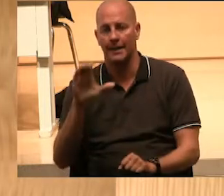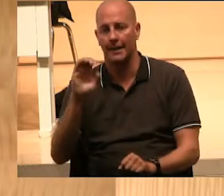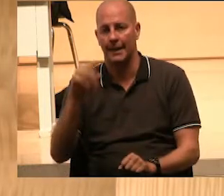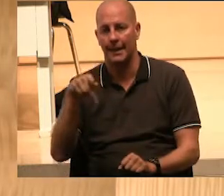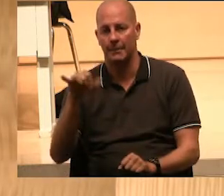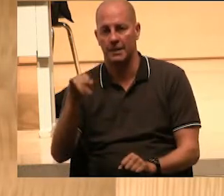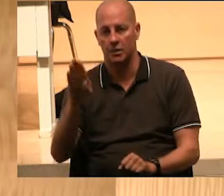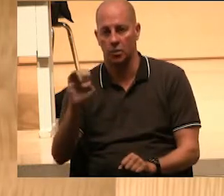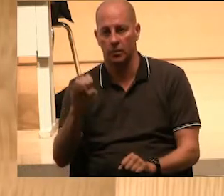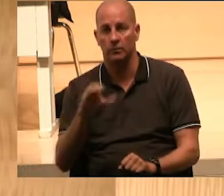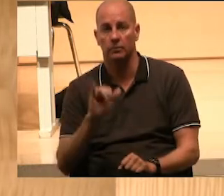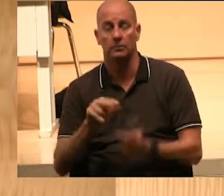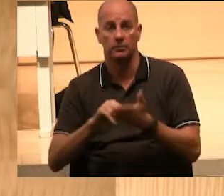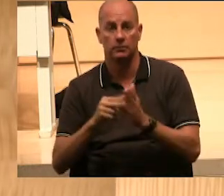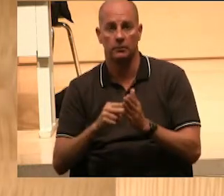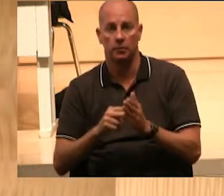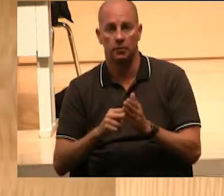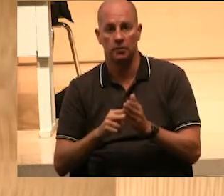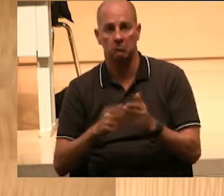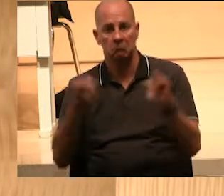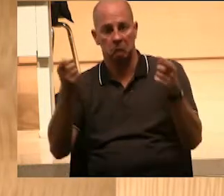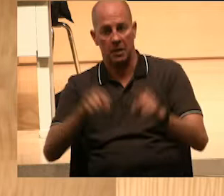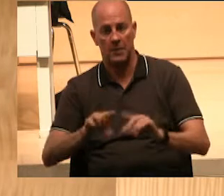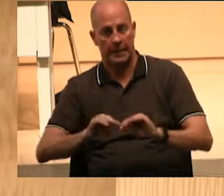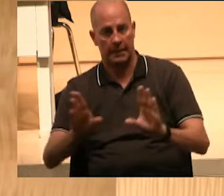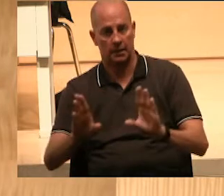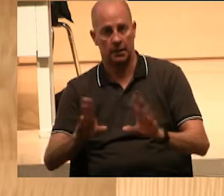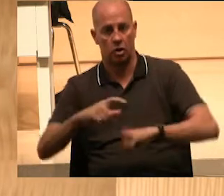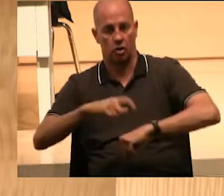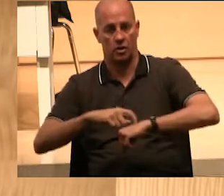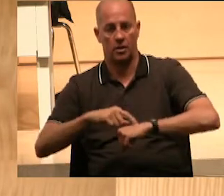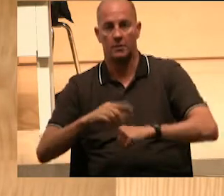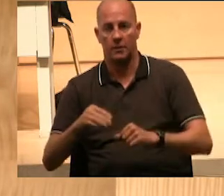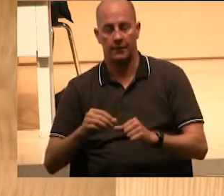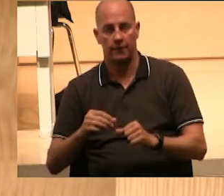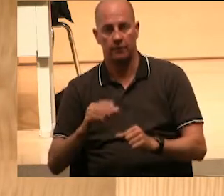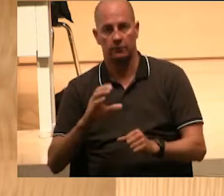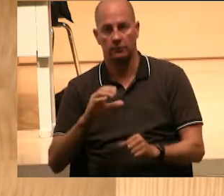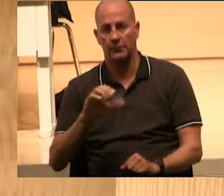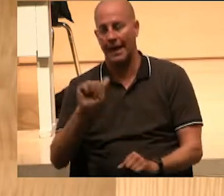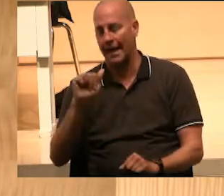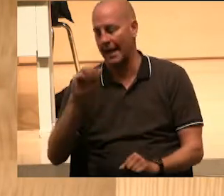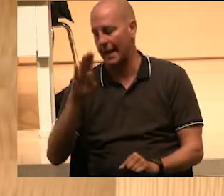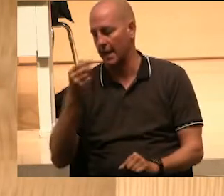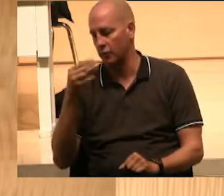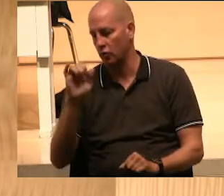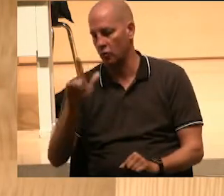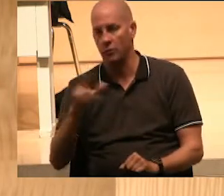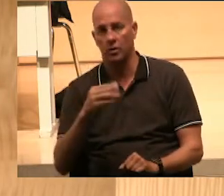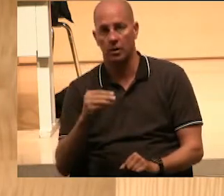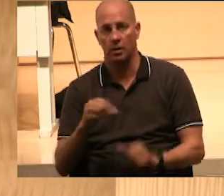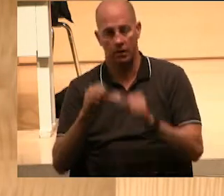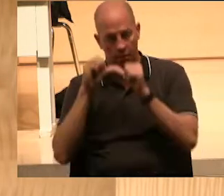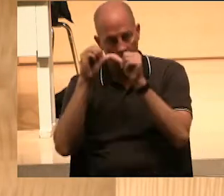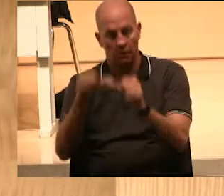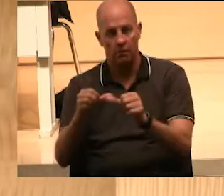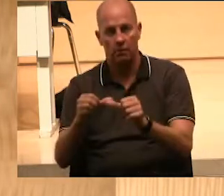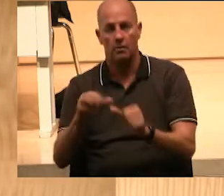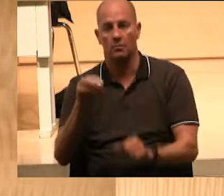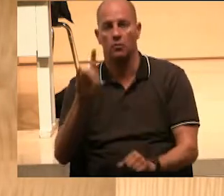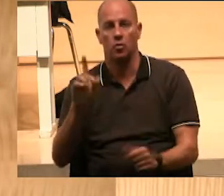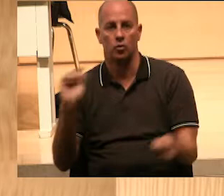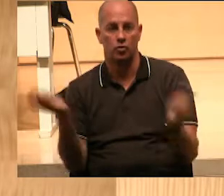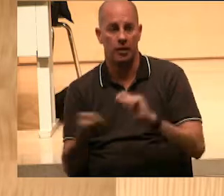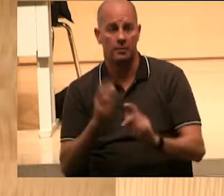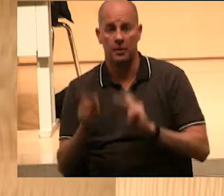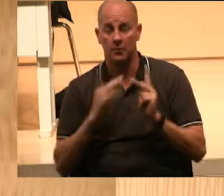manic episode is a distinct period of an abnormally and persistently change in the mood. So people are